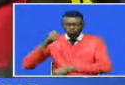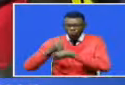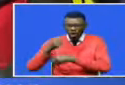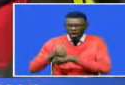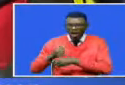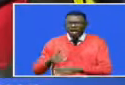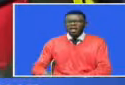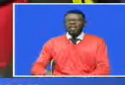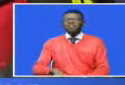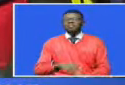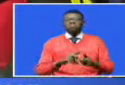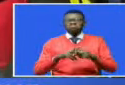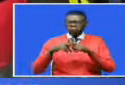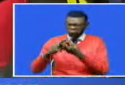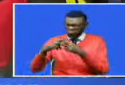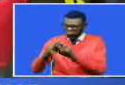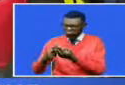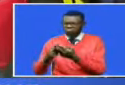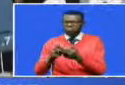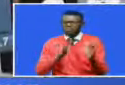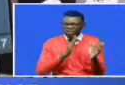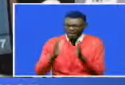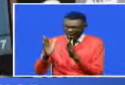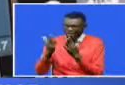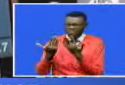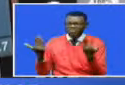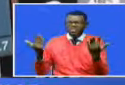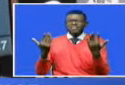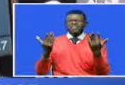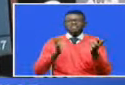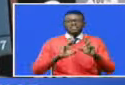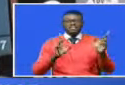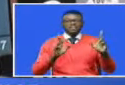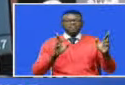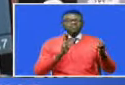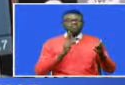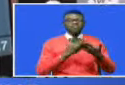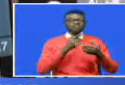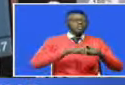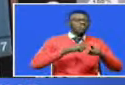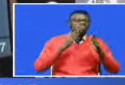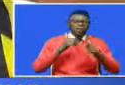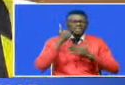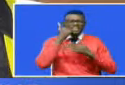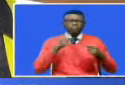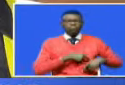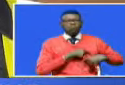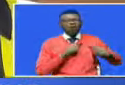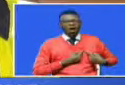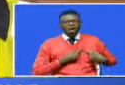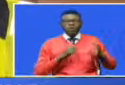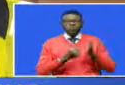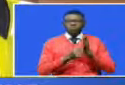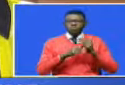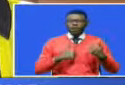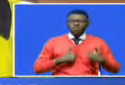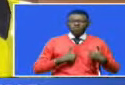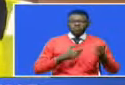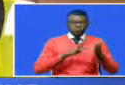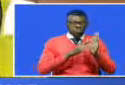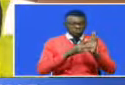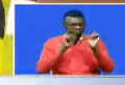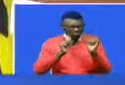the basics and equipment they need to have on board. Sometimes you have a patient that has a heart condition, so you'd want to go with somebody who's trained